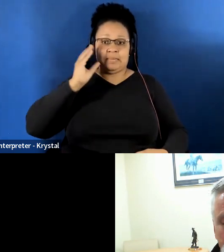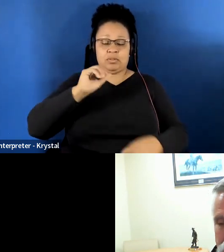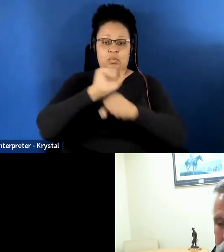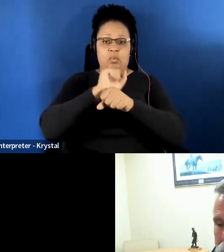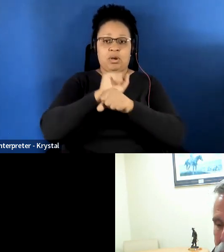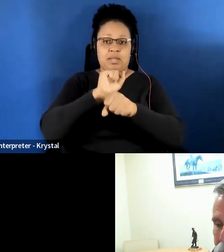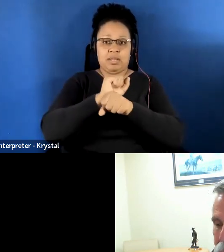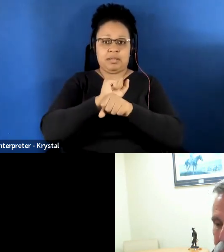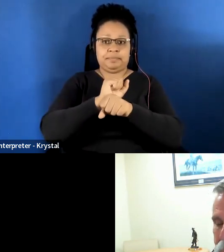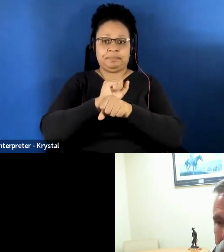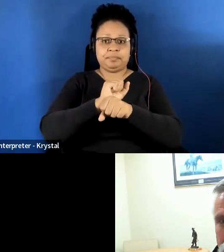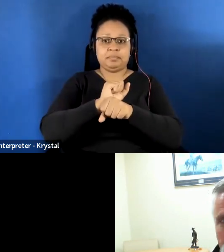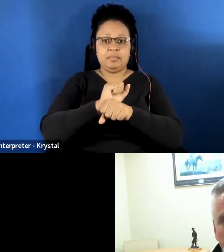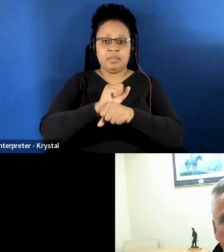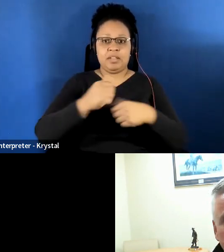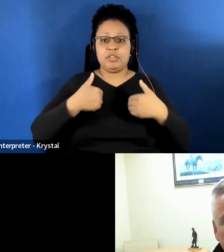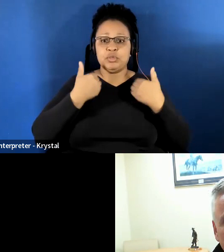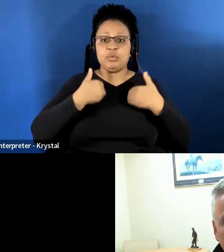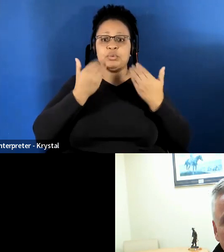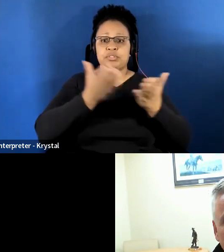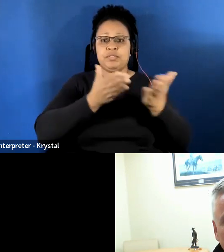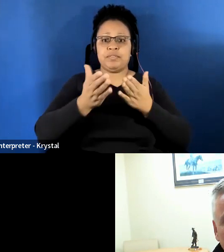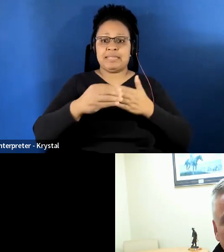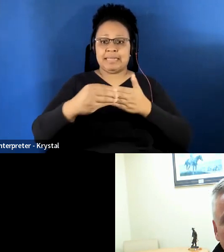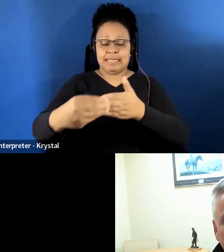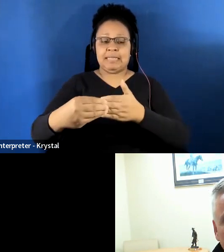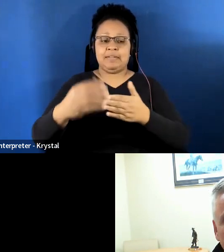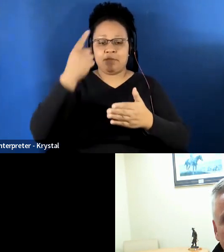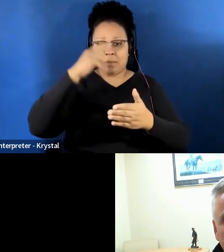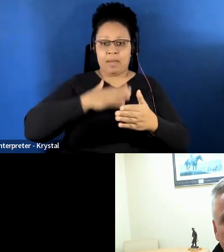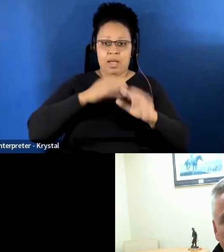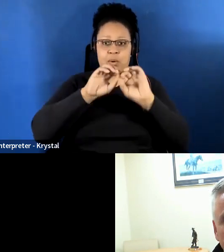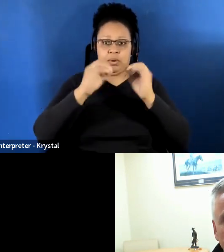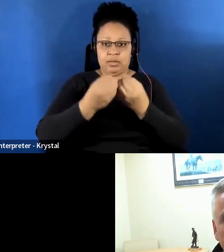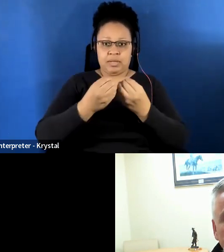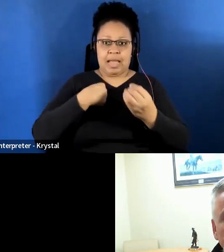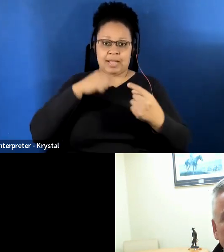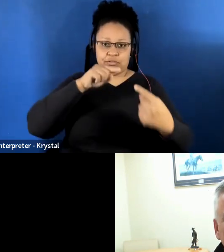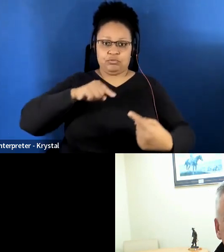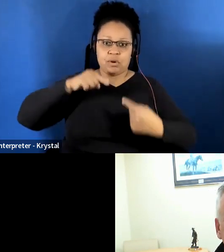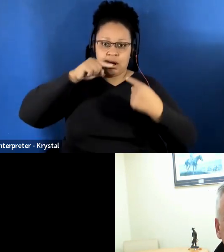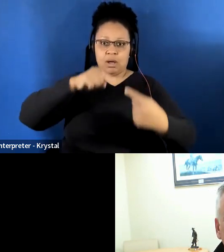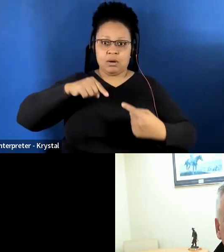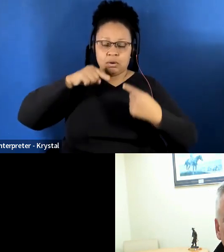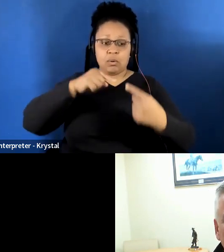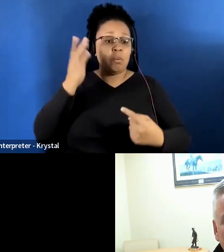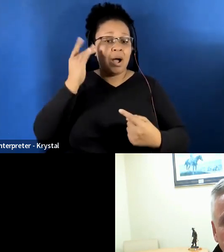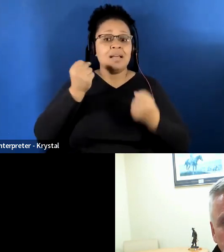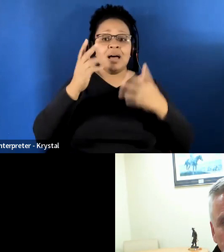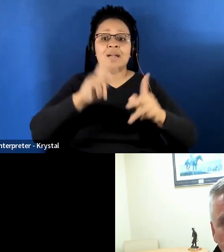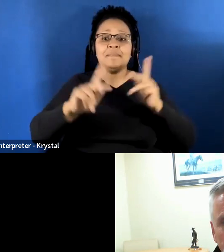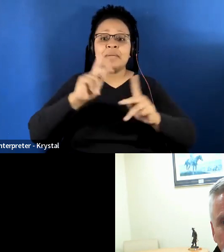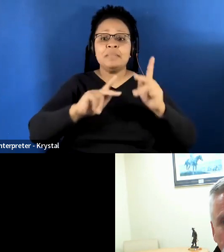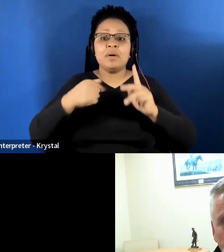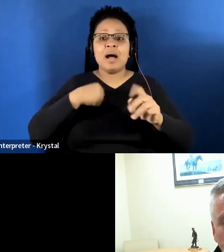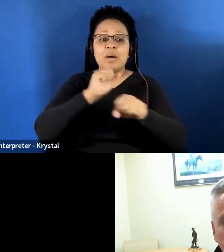working as the youth services lead for my organization, I have struggled because a lot of the people that I work with